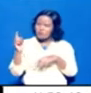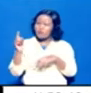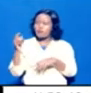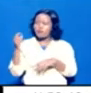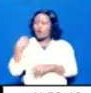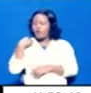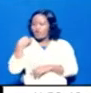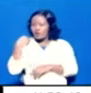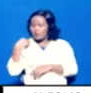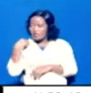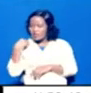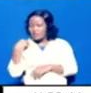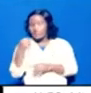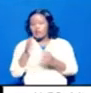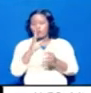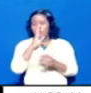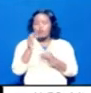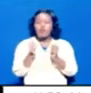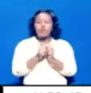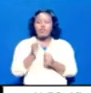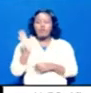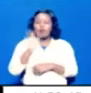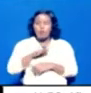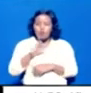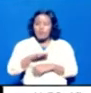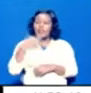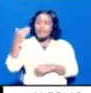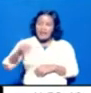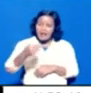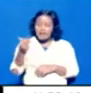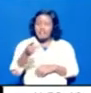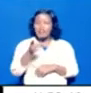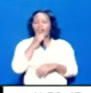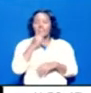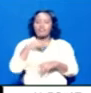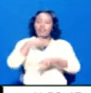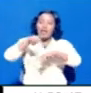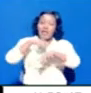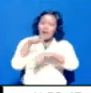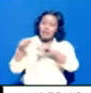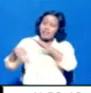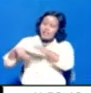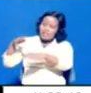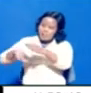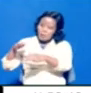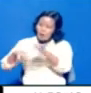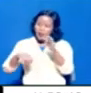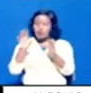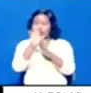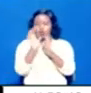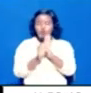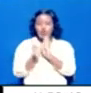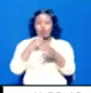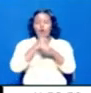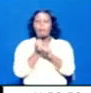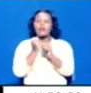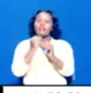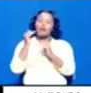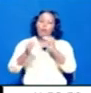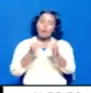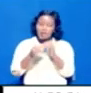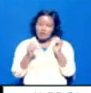to be with women every lunch hour in the Bomas constitution-making process, your passion to